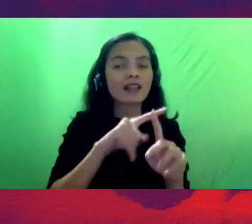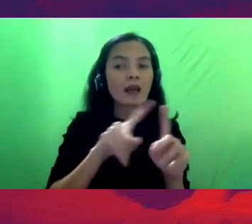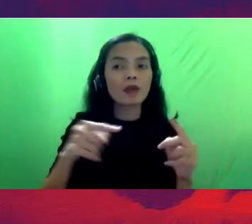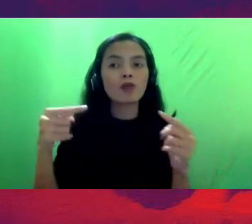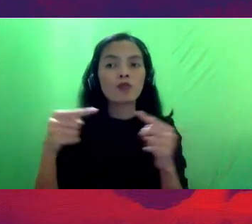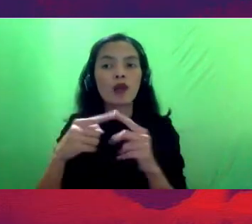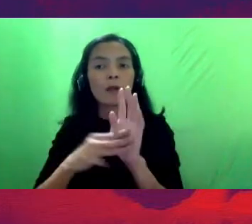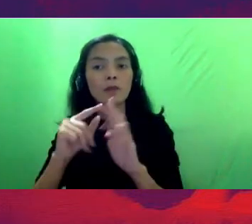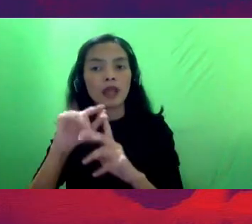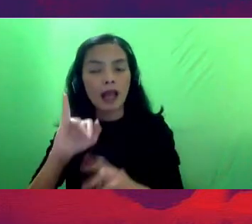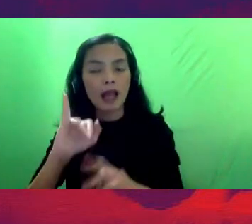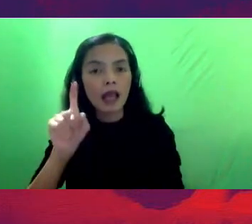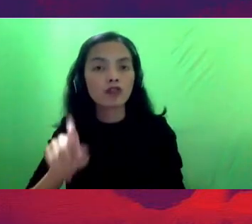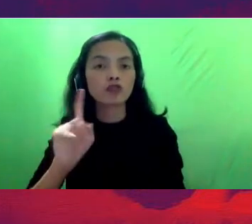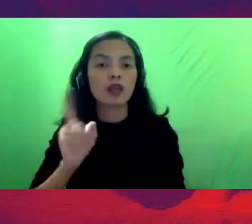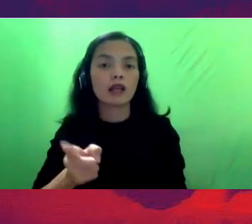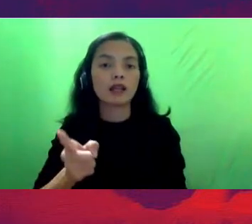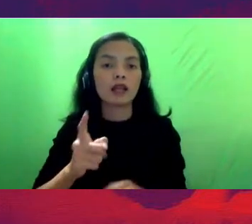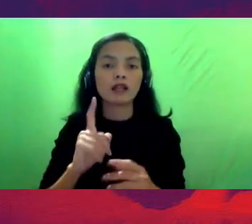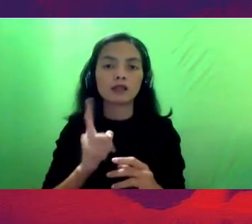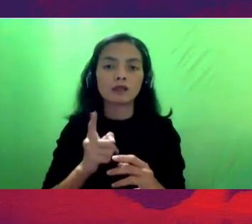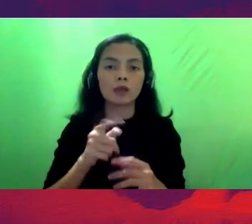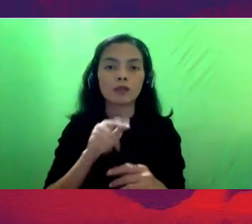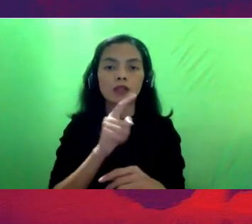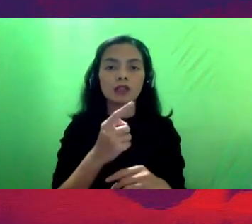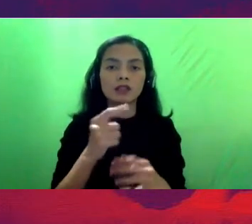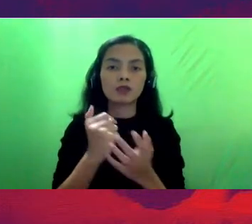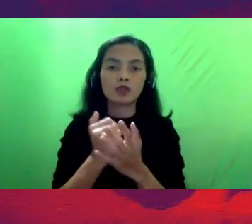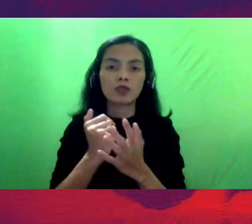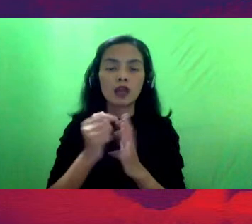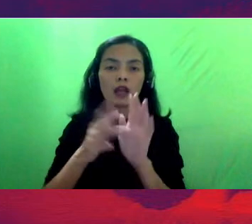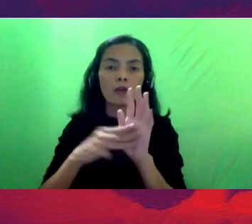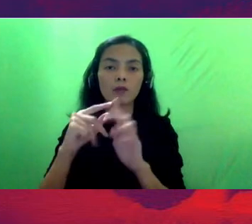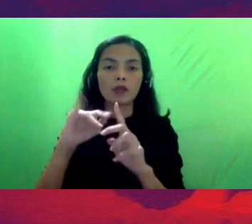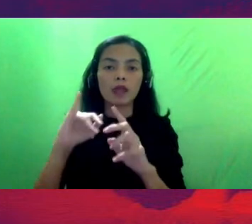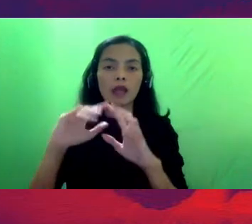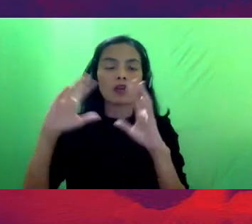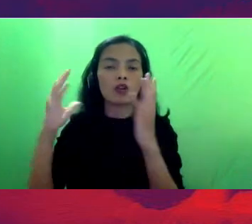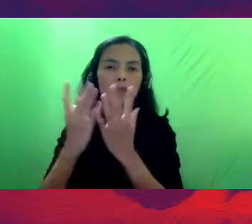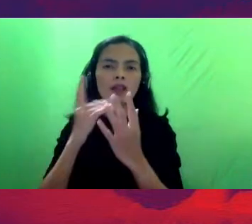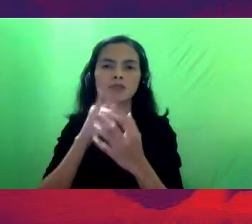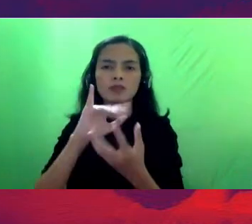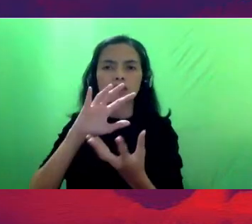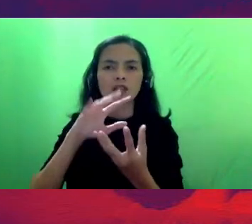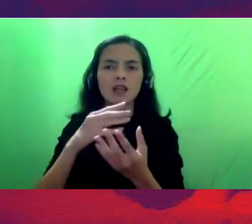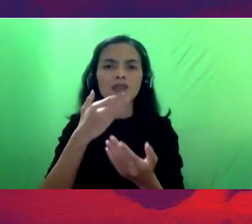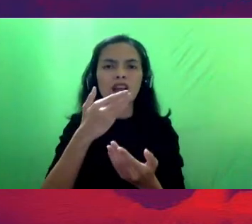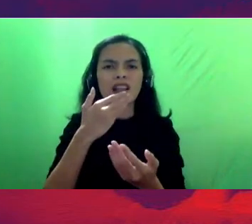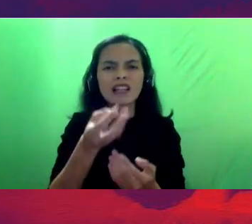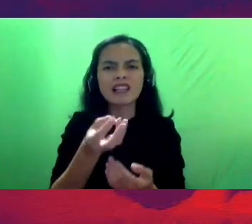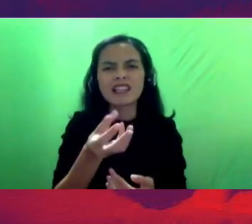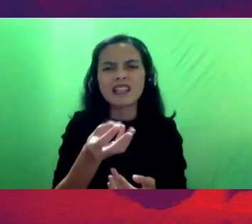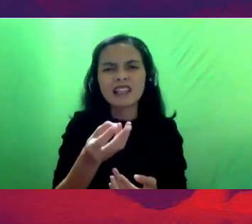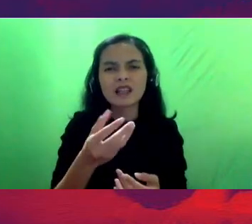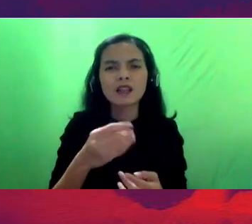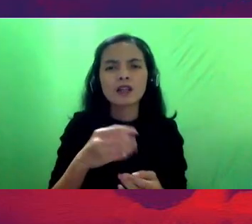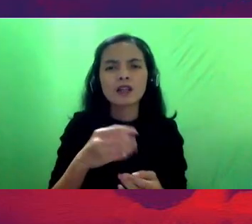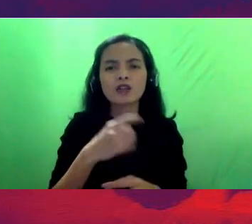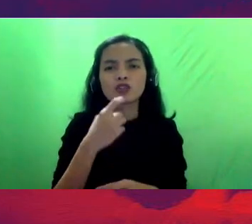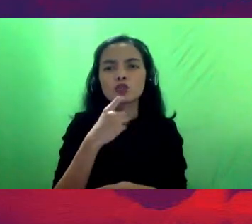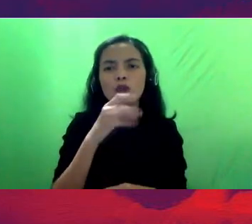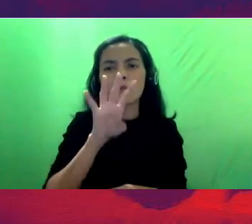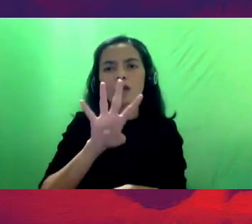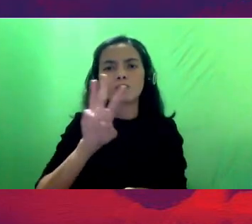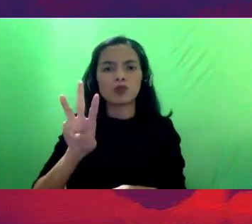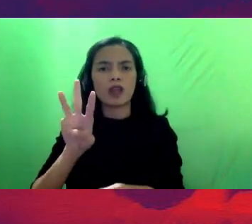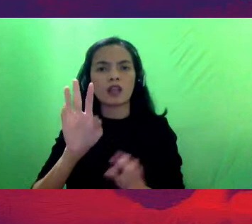we have observed where actually the global MPI, for example, requires a very small number of questions, only 43, which is a